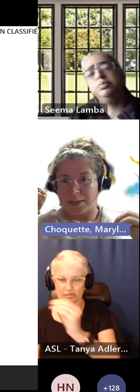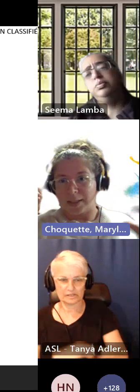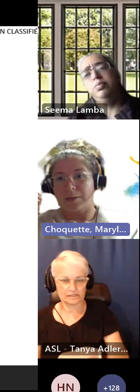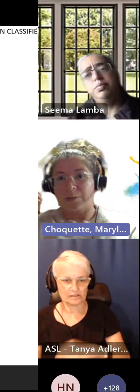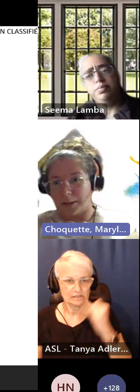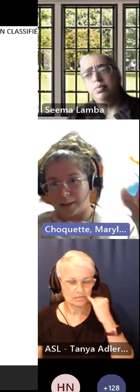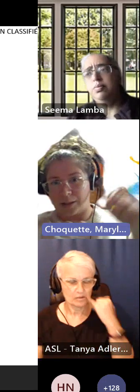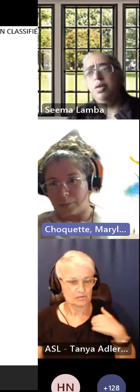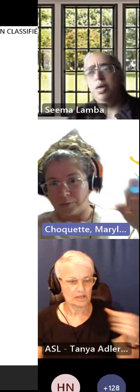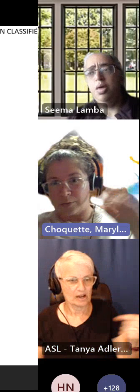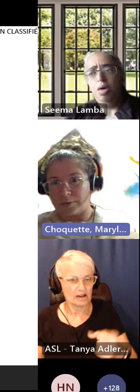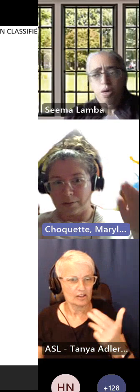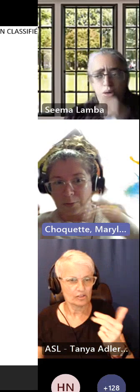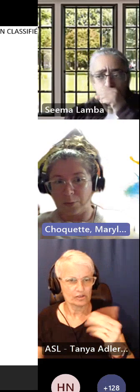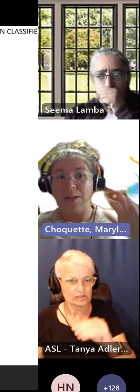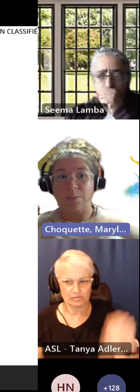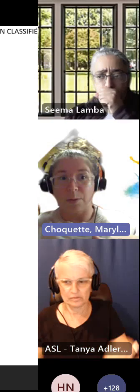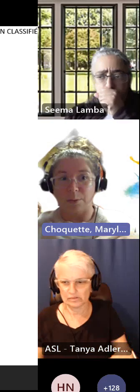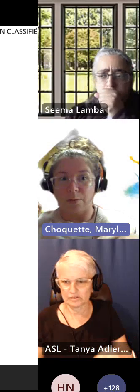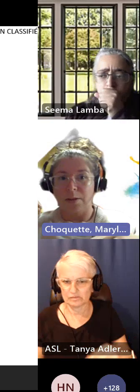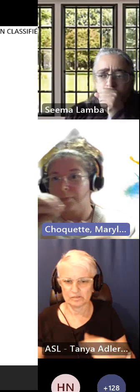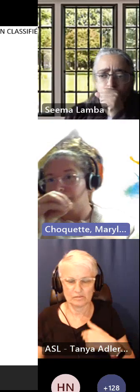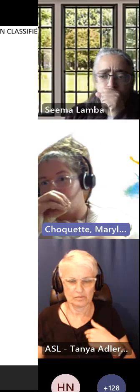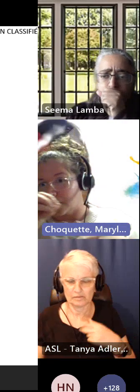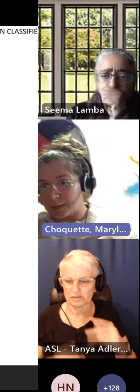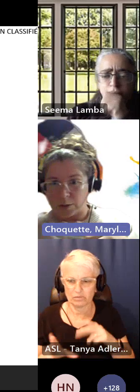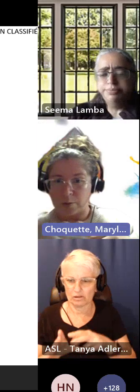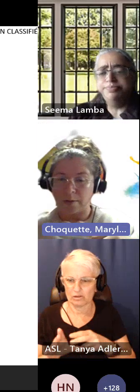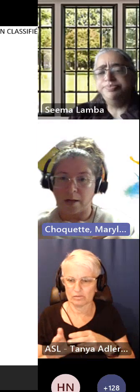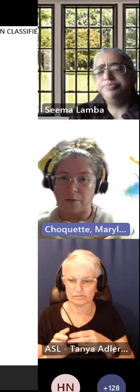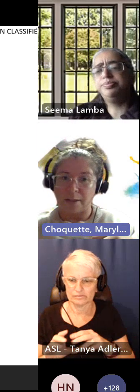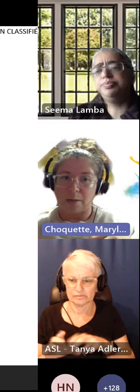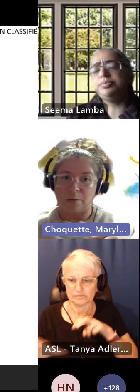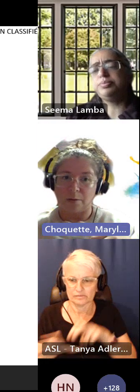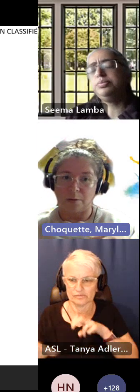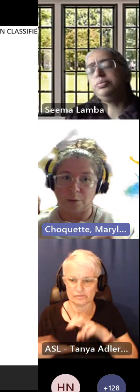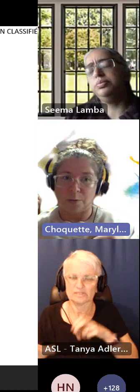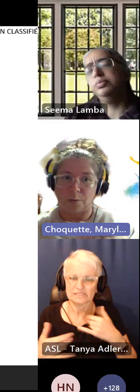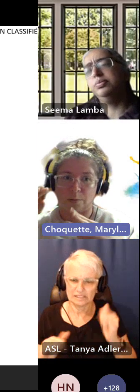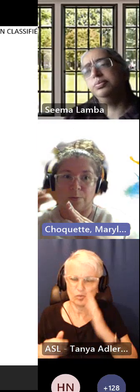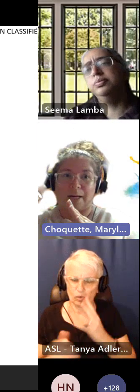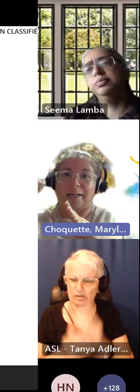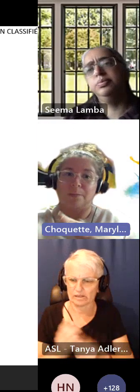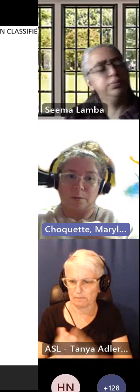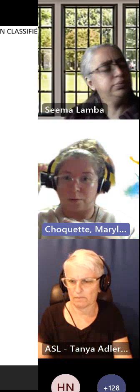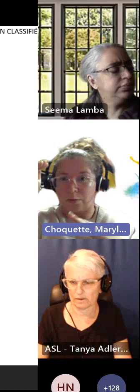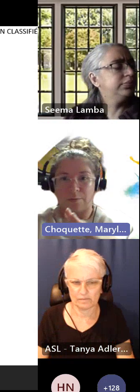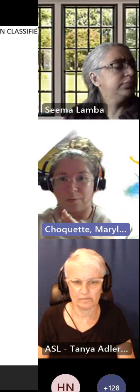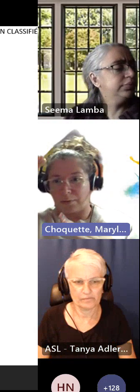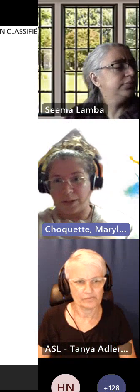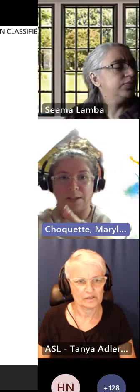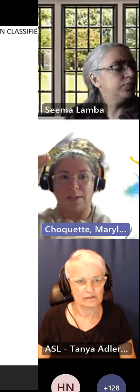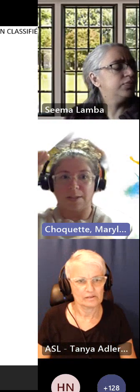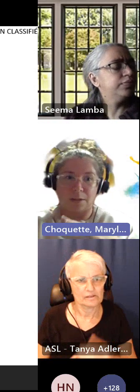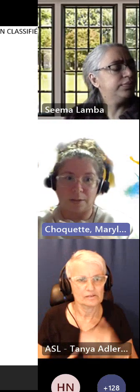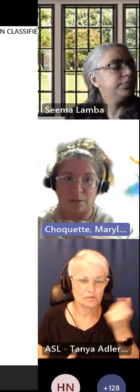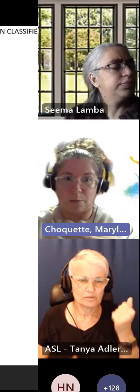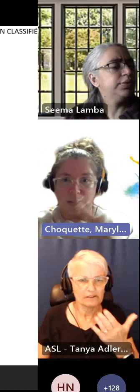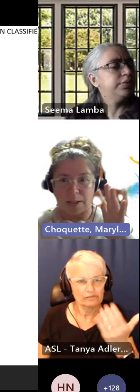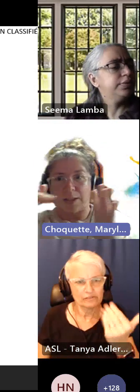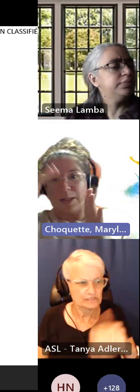13%, but I keep losing people, I'm still going to have a gap long term. So crank it to